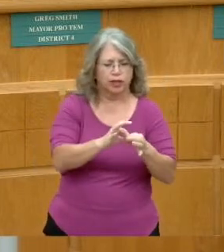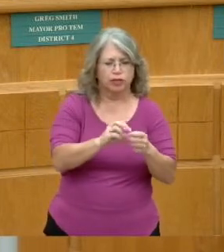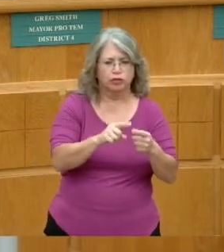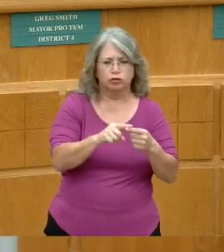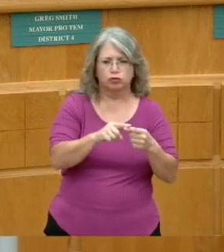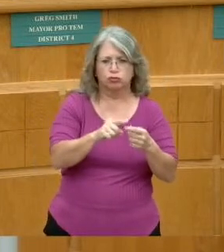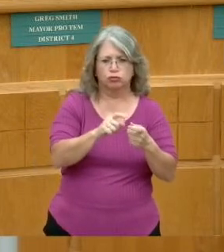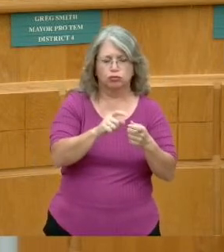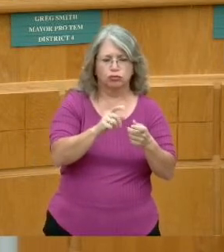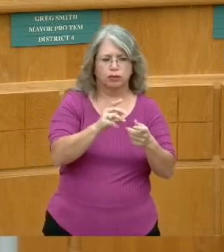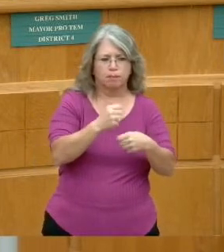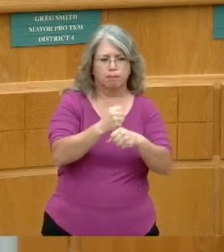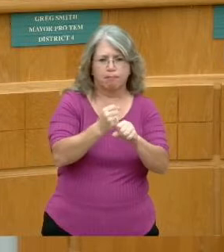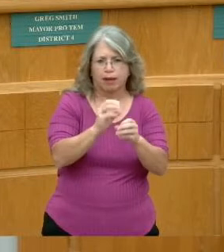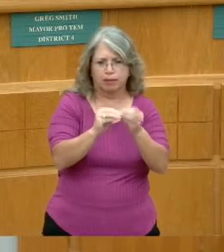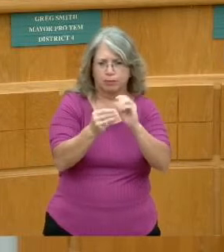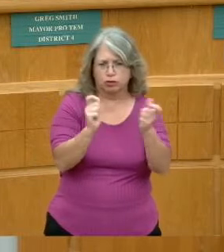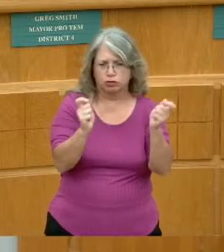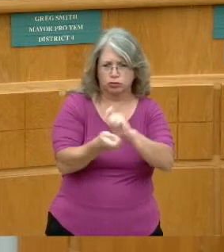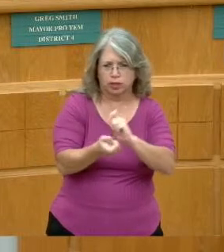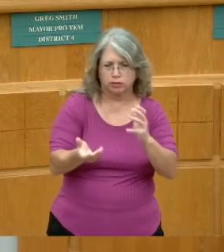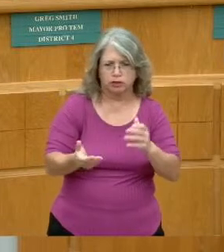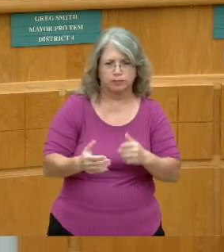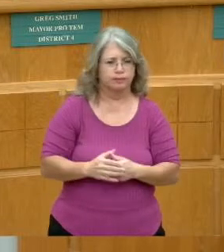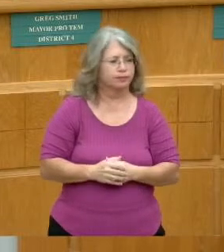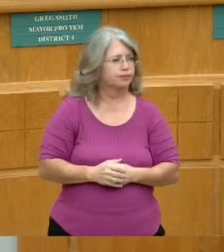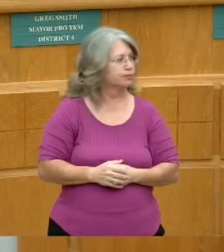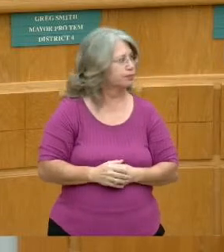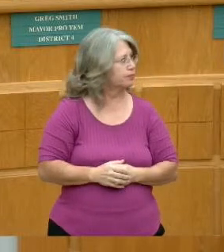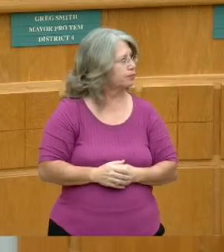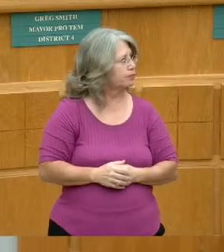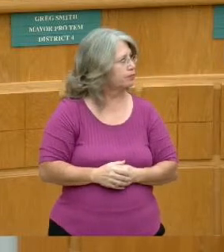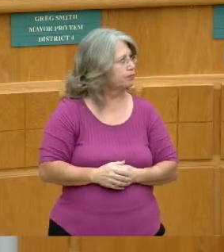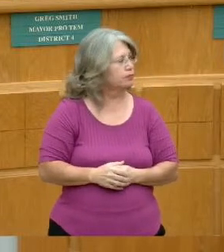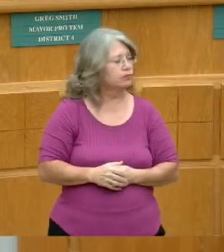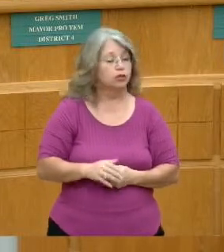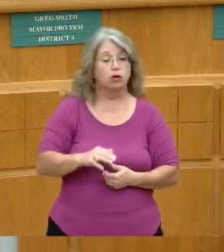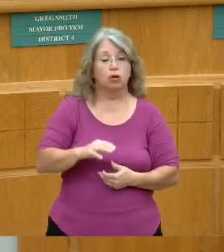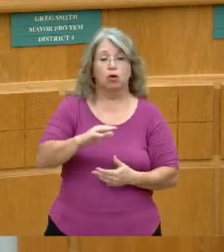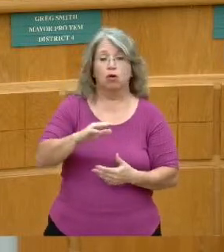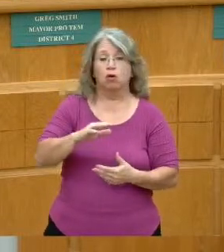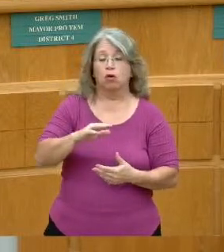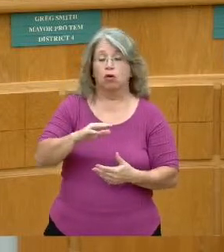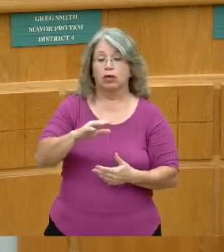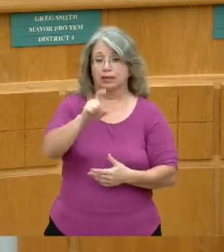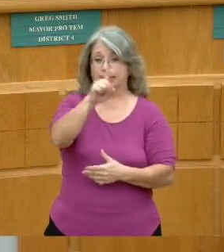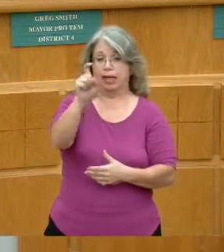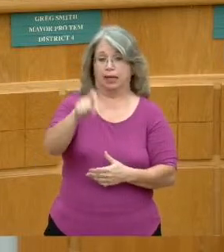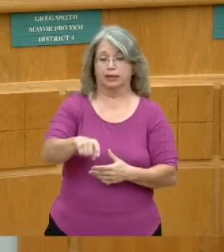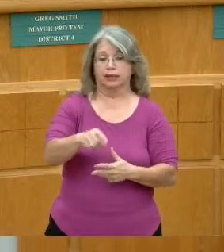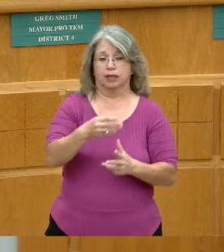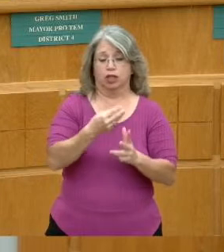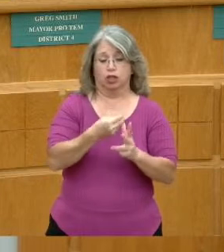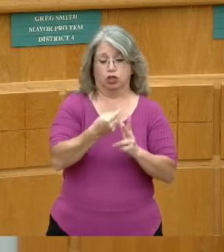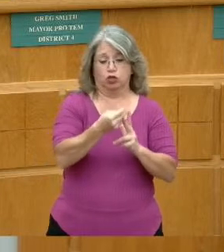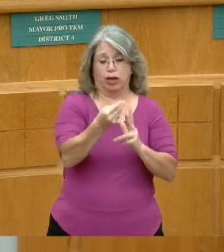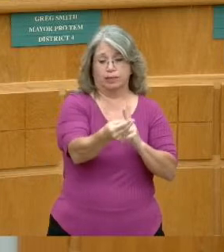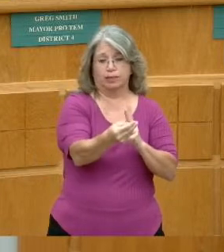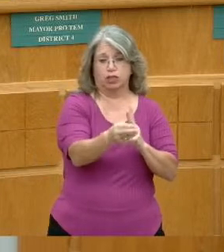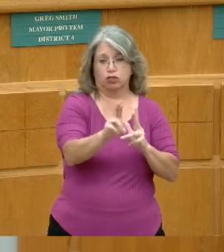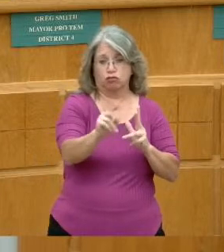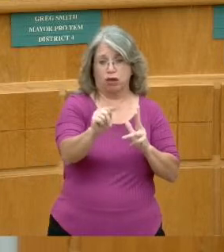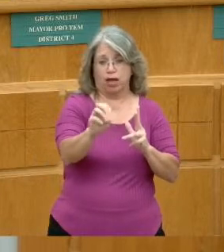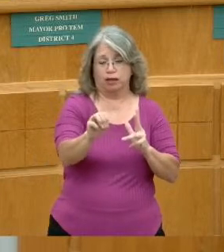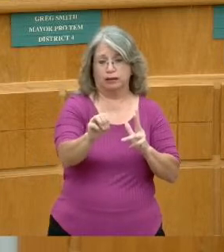rate. So once again, very simply, overall in Texas, the transmission rate says that COVID-19 is